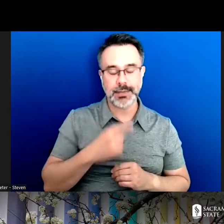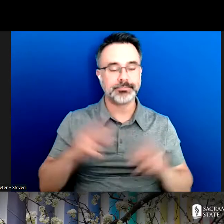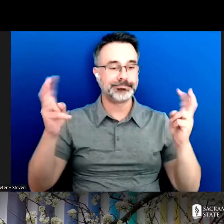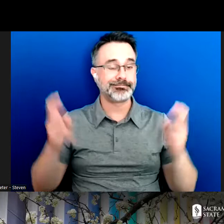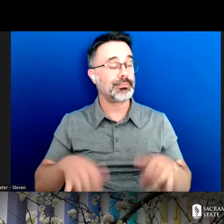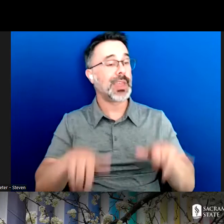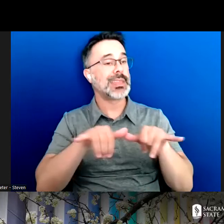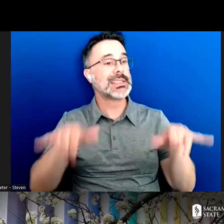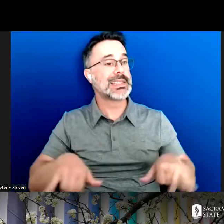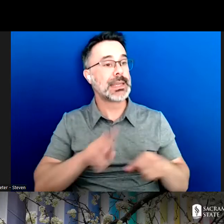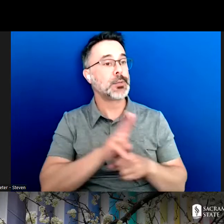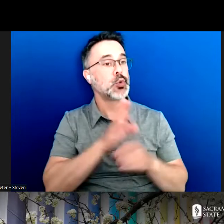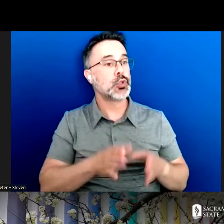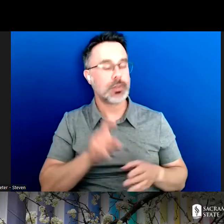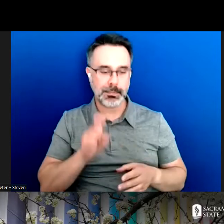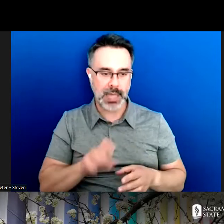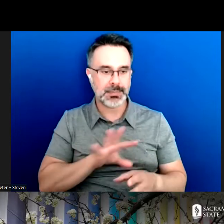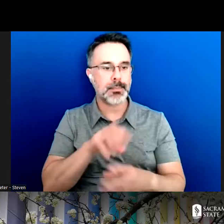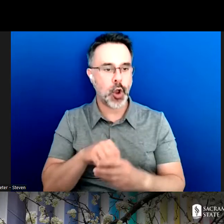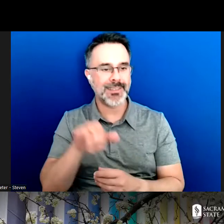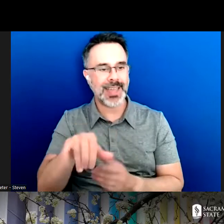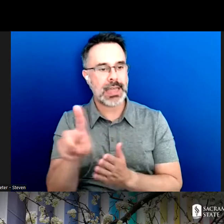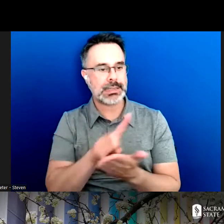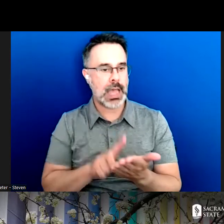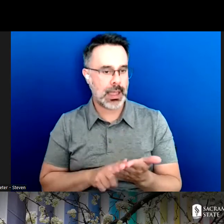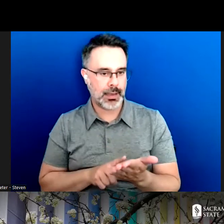users must be part of the design.